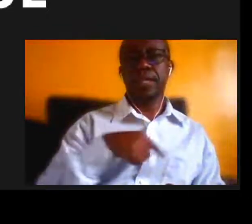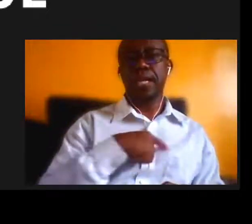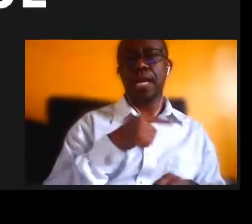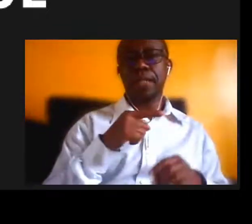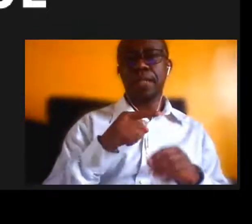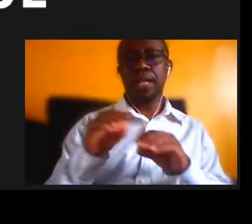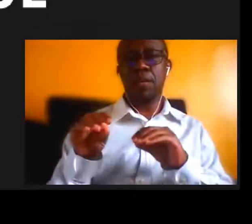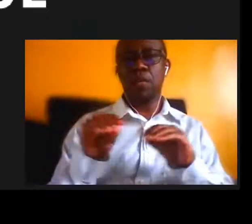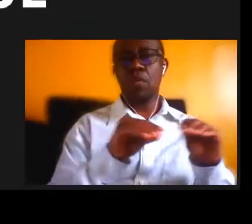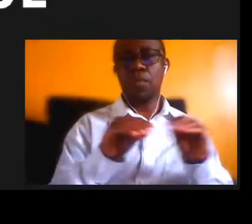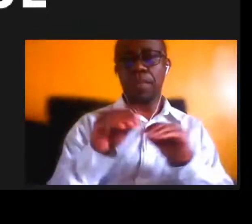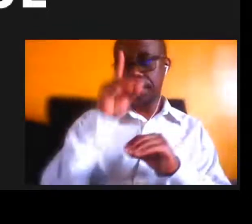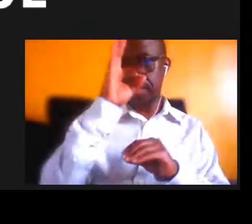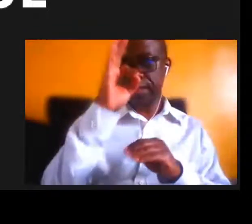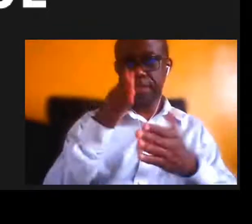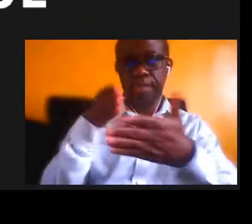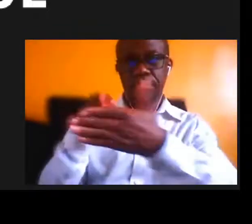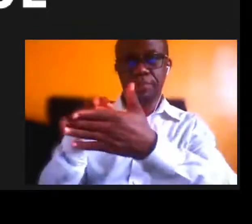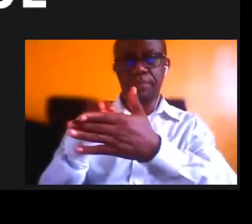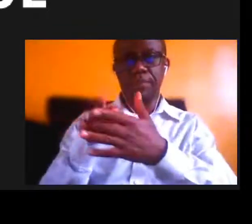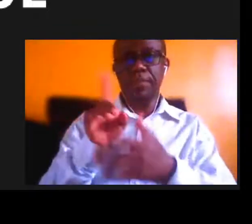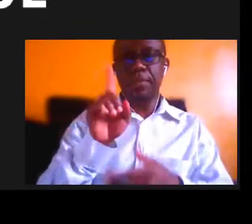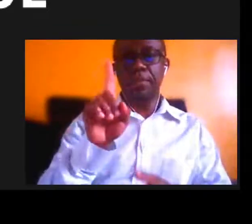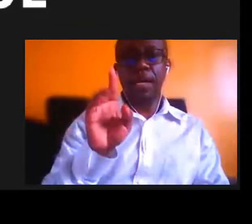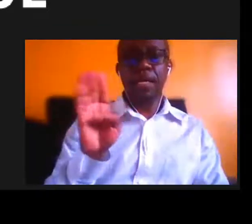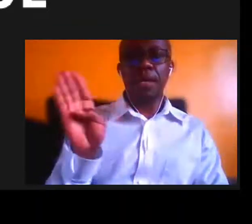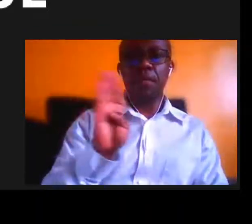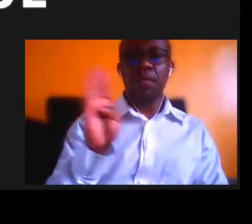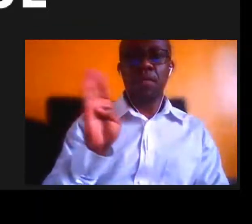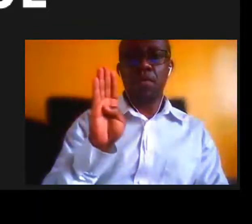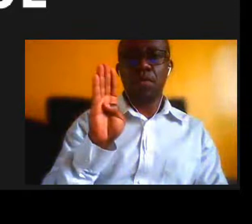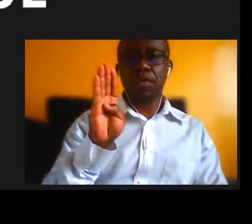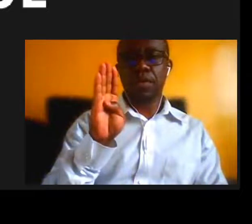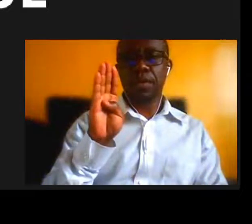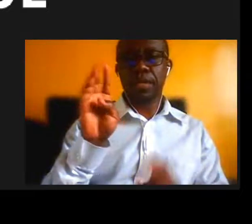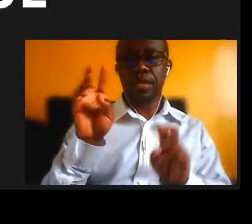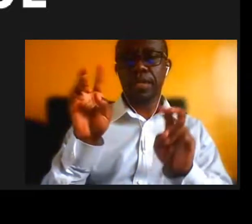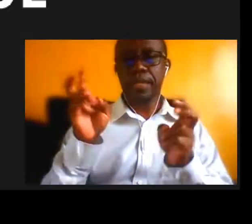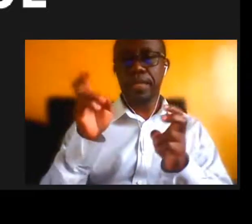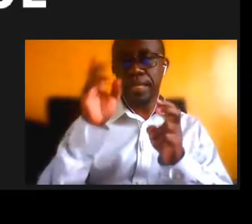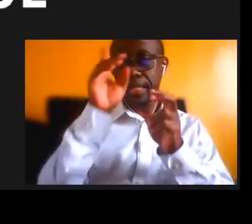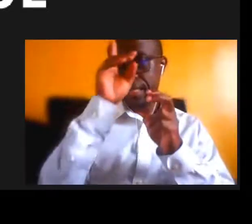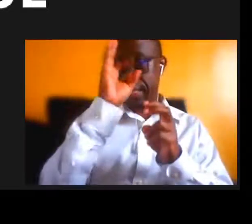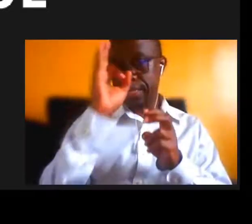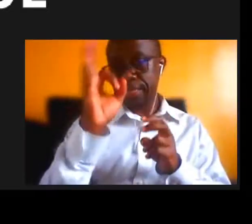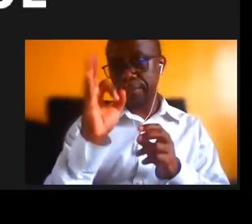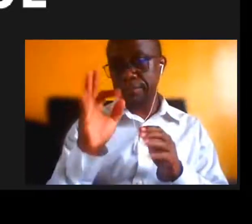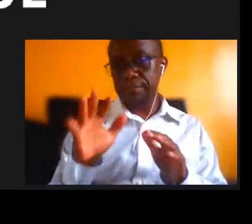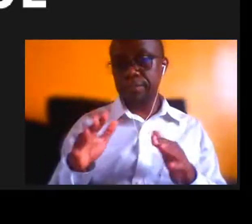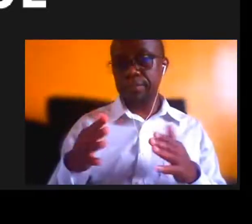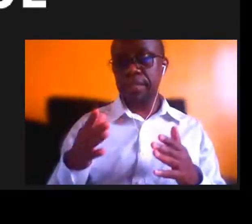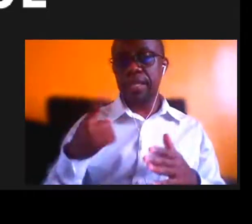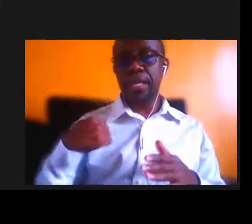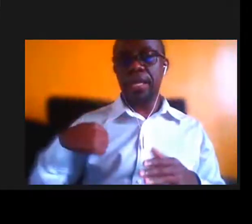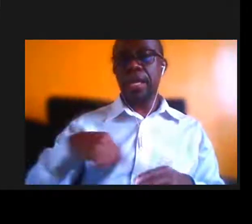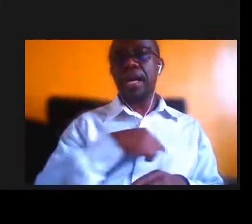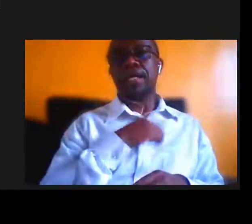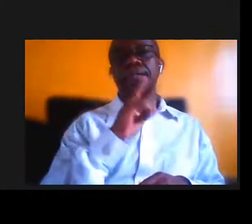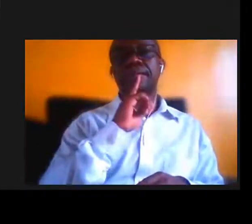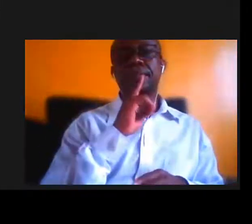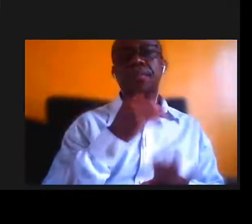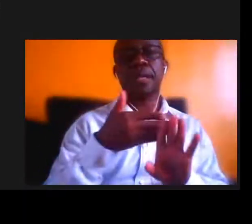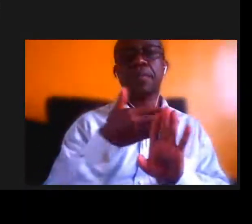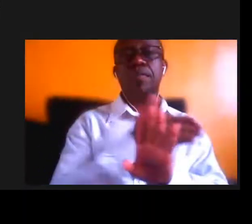But in Burundi, we have a serious issue. We didn't, as I said before, we didn't have any